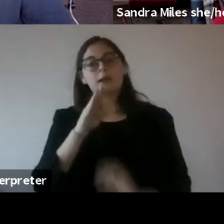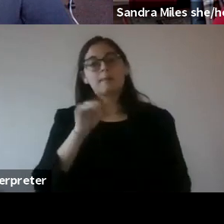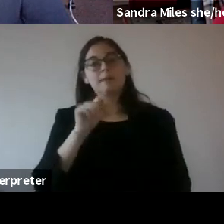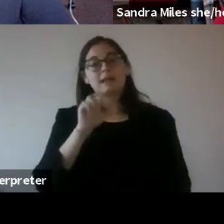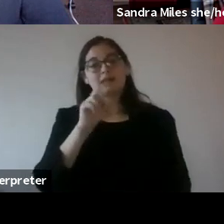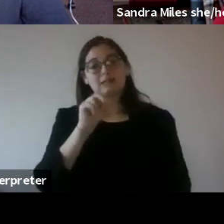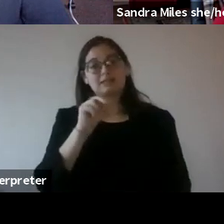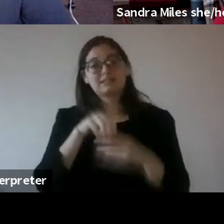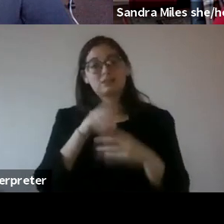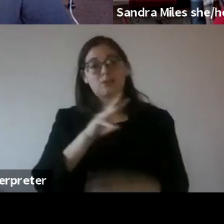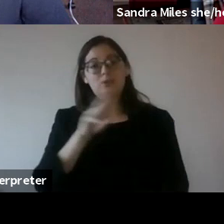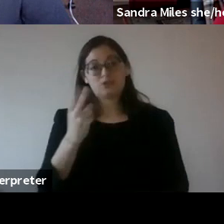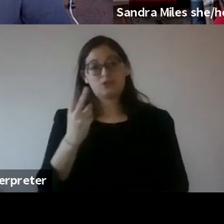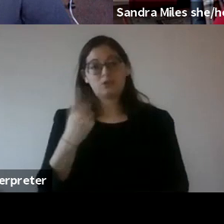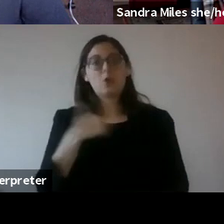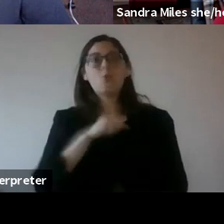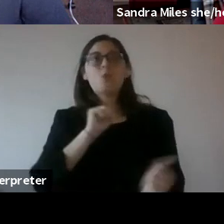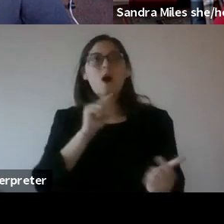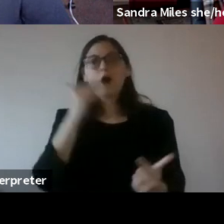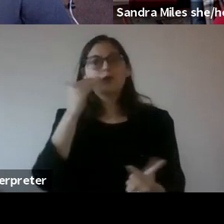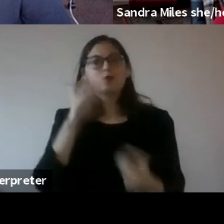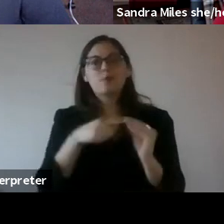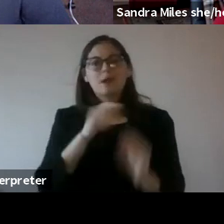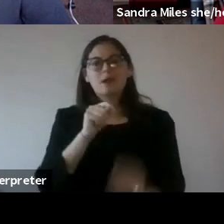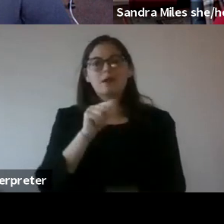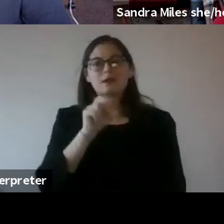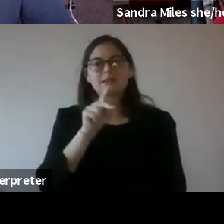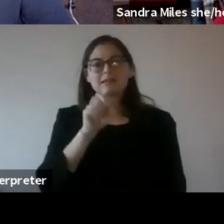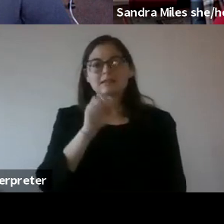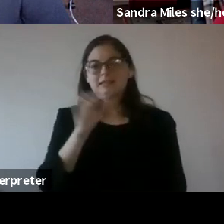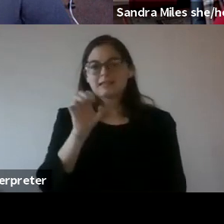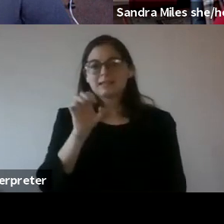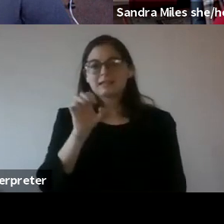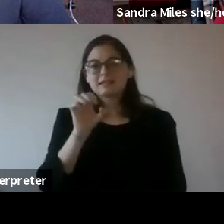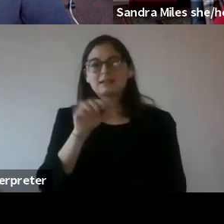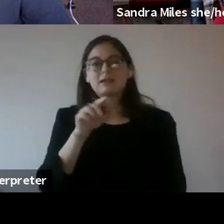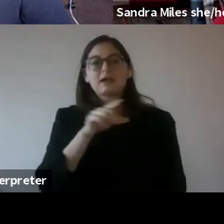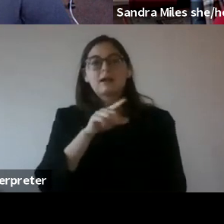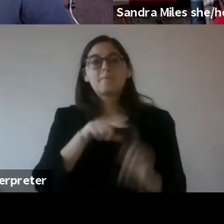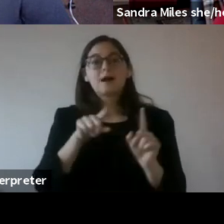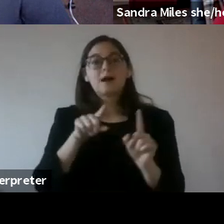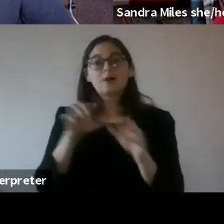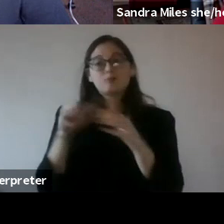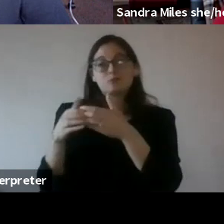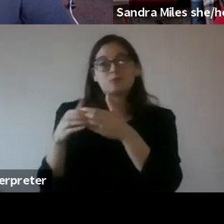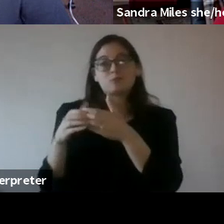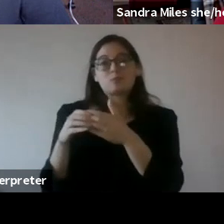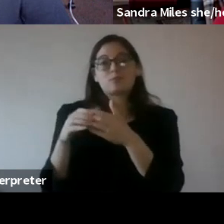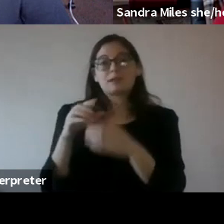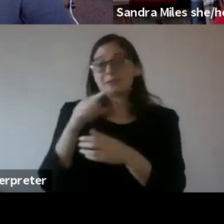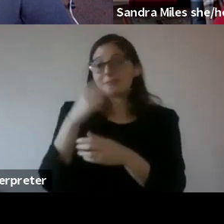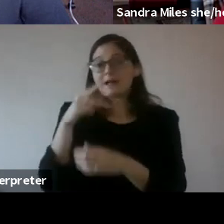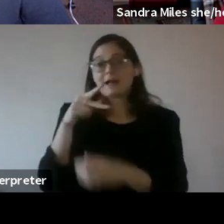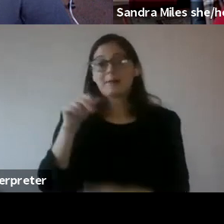II. We all knew about the Tuskegee Airmen, but there was a battalion called the Black Panthers, and they were the